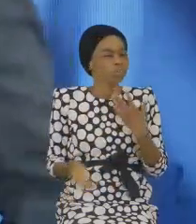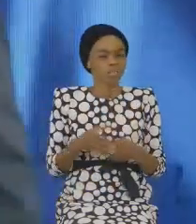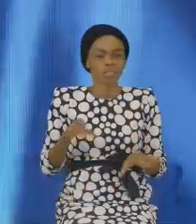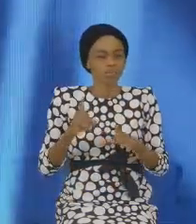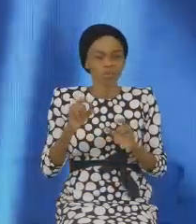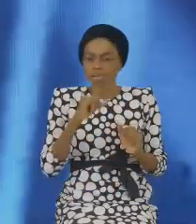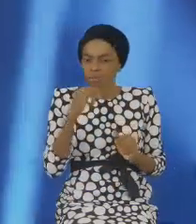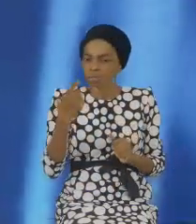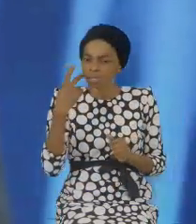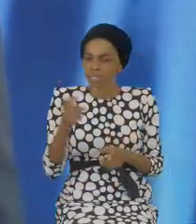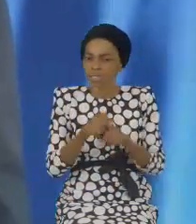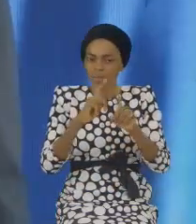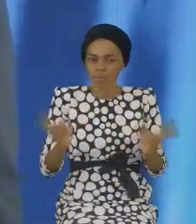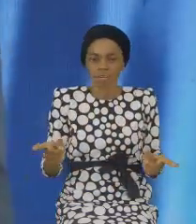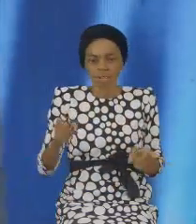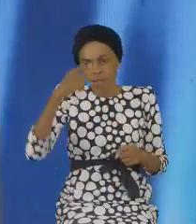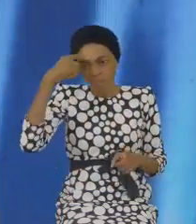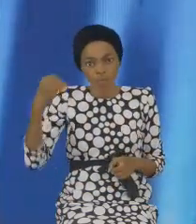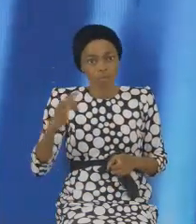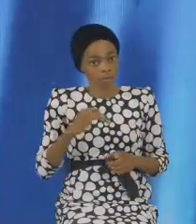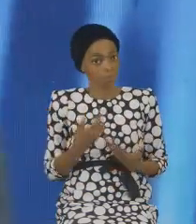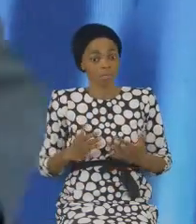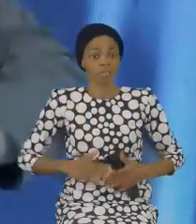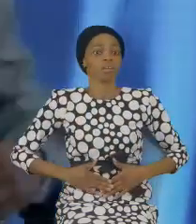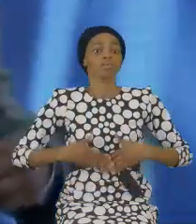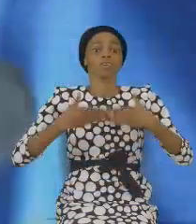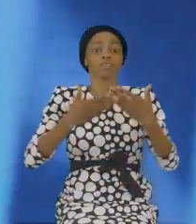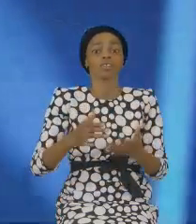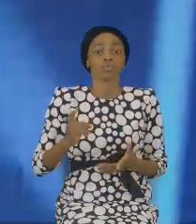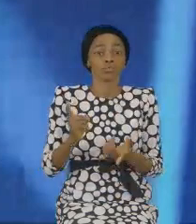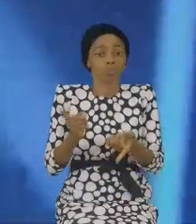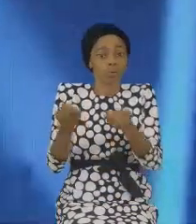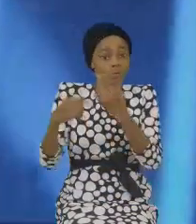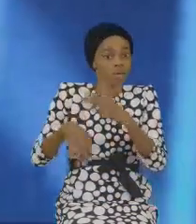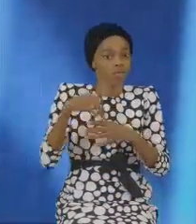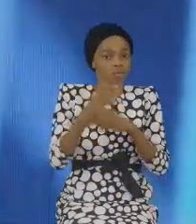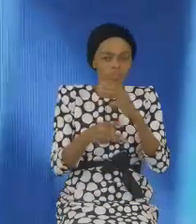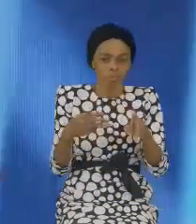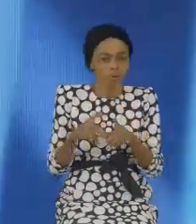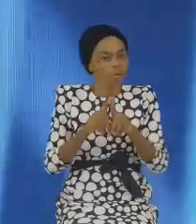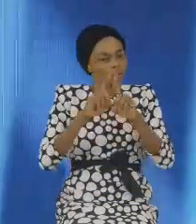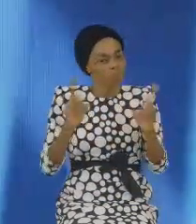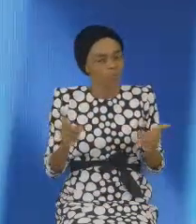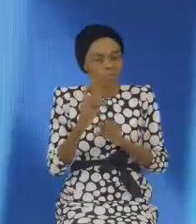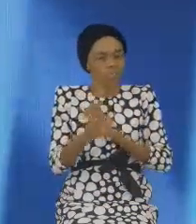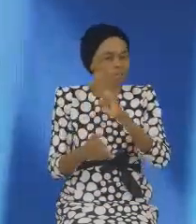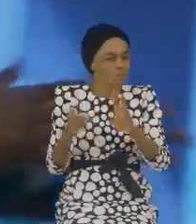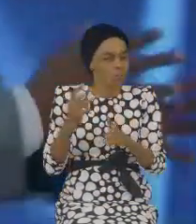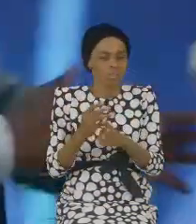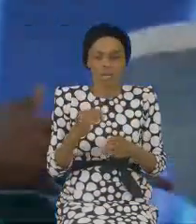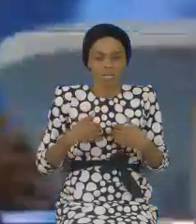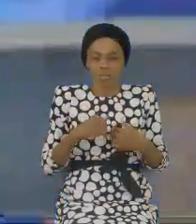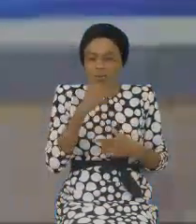because although they profess to come out of the world has not come out of them.